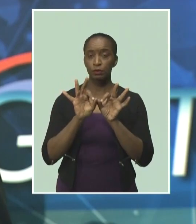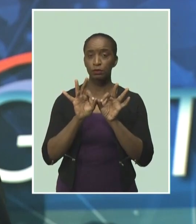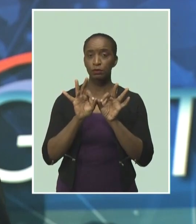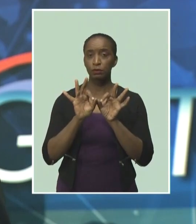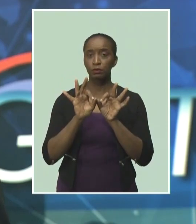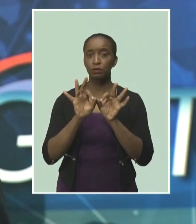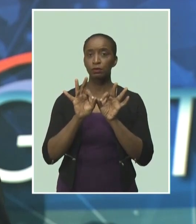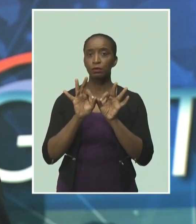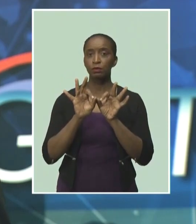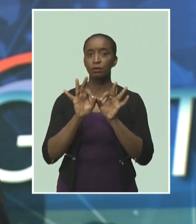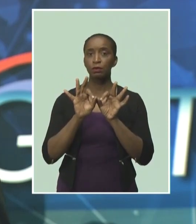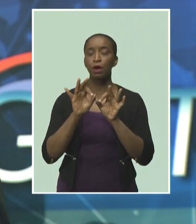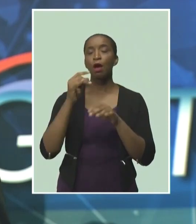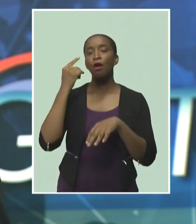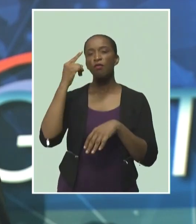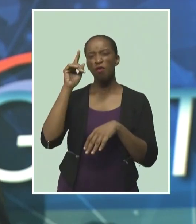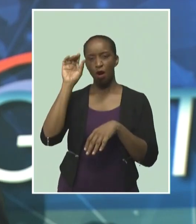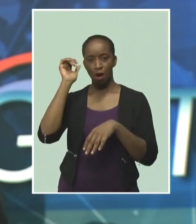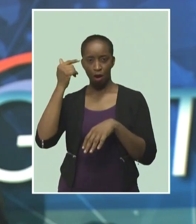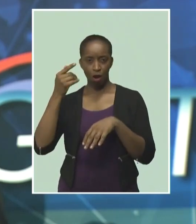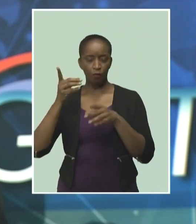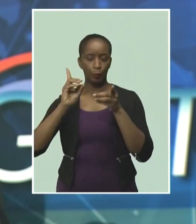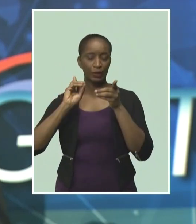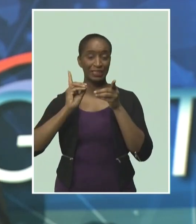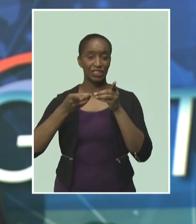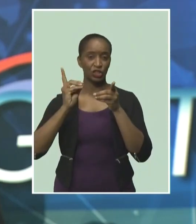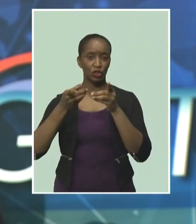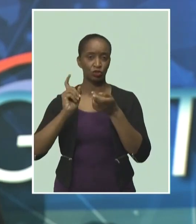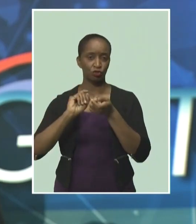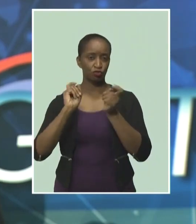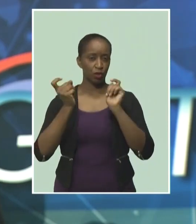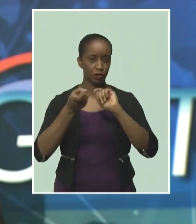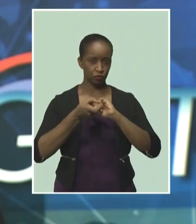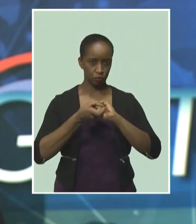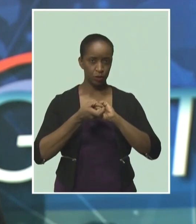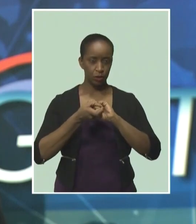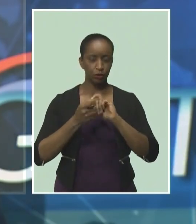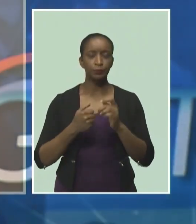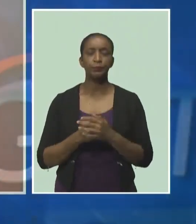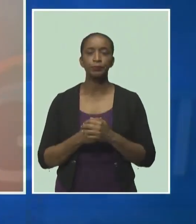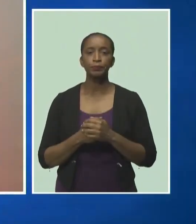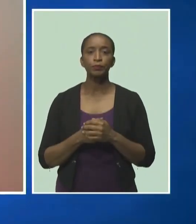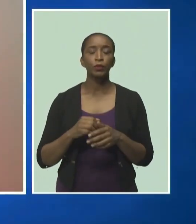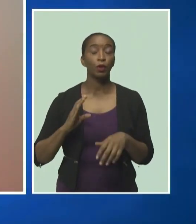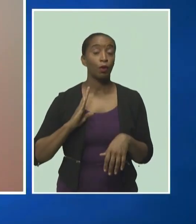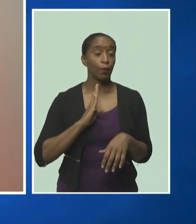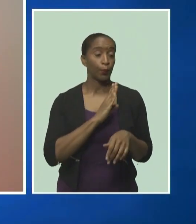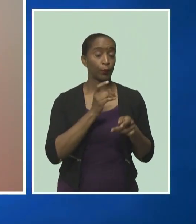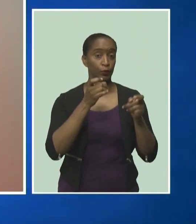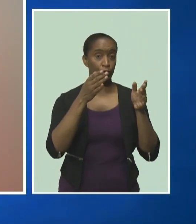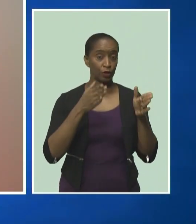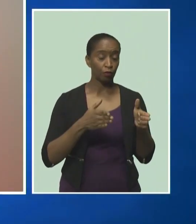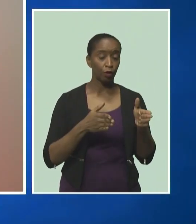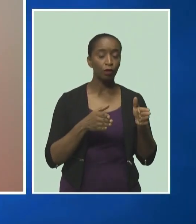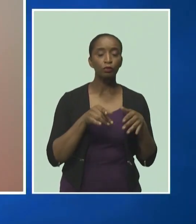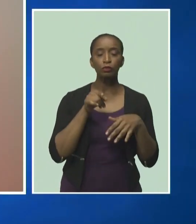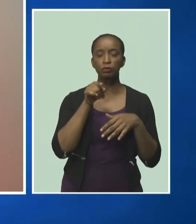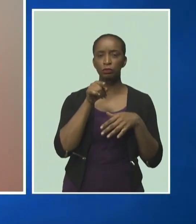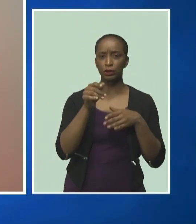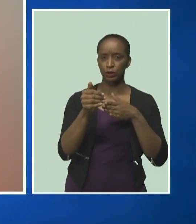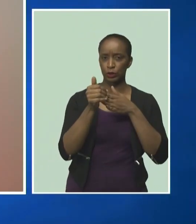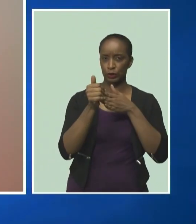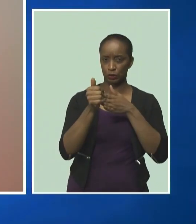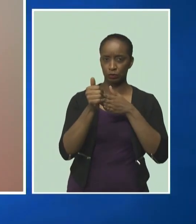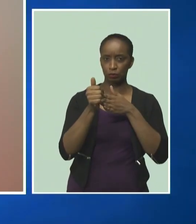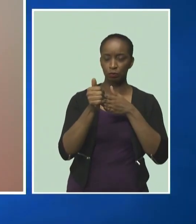execution of government's digital transformation mandate. The board of directors, led by Chairman George Connolly, has been appointed for a period of